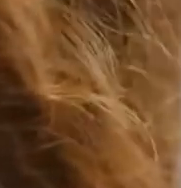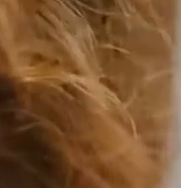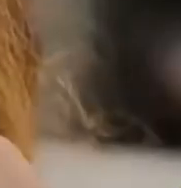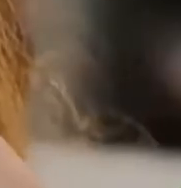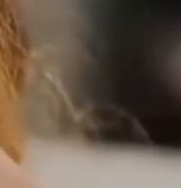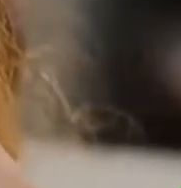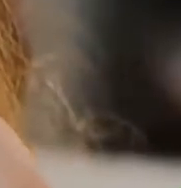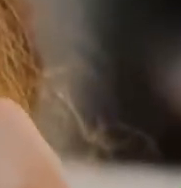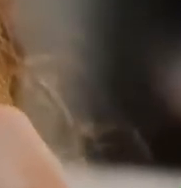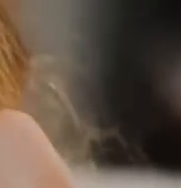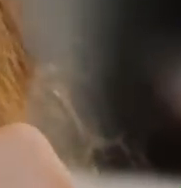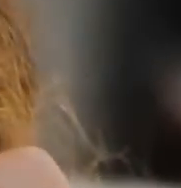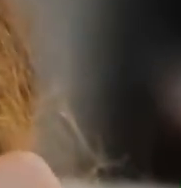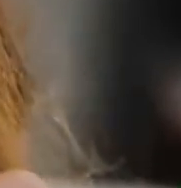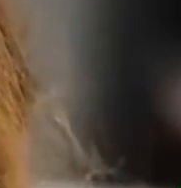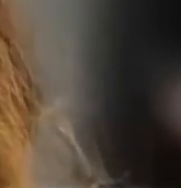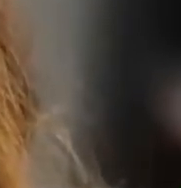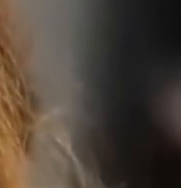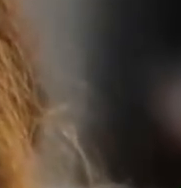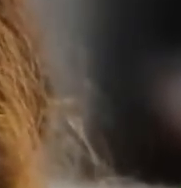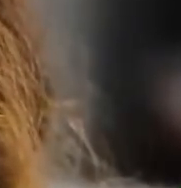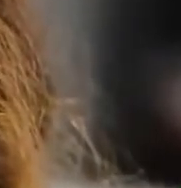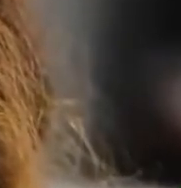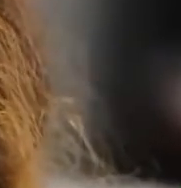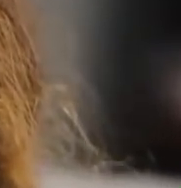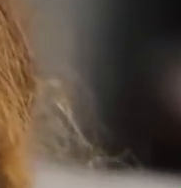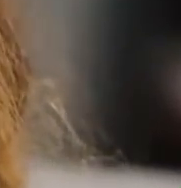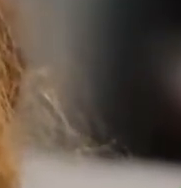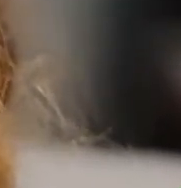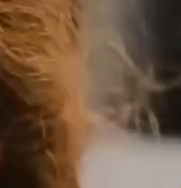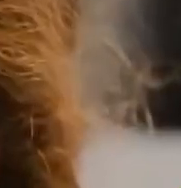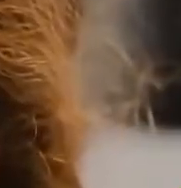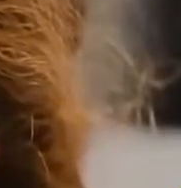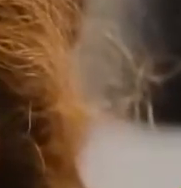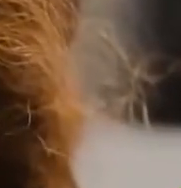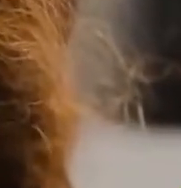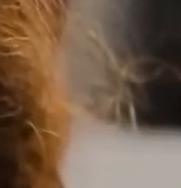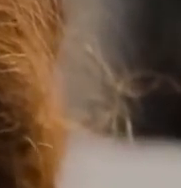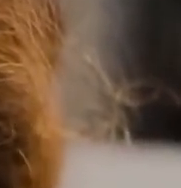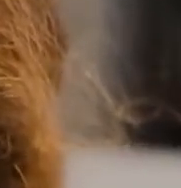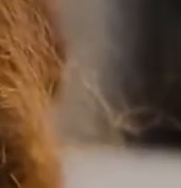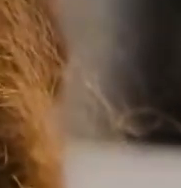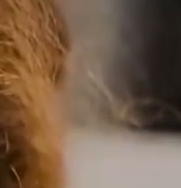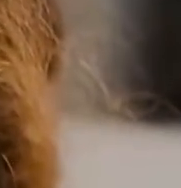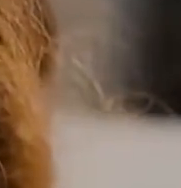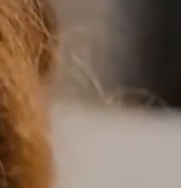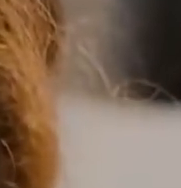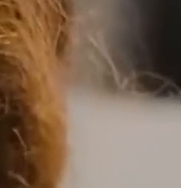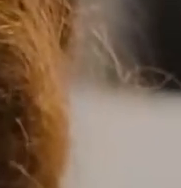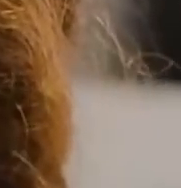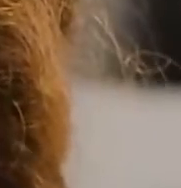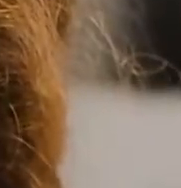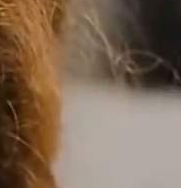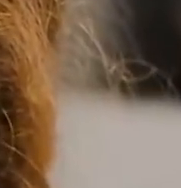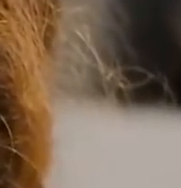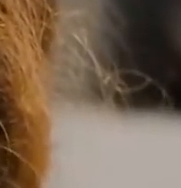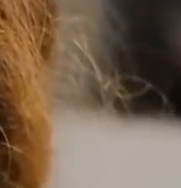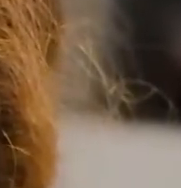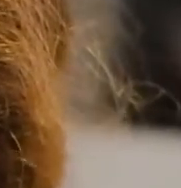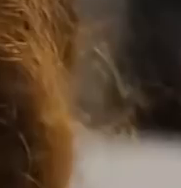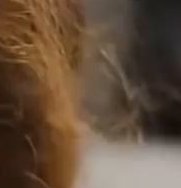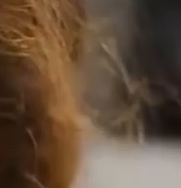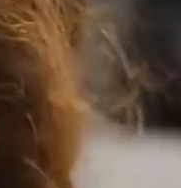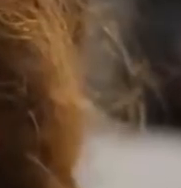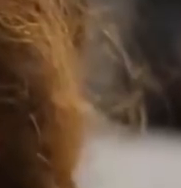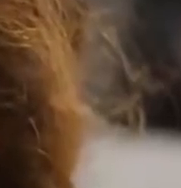warm breath. Keep the mask secured over your nose and mouth. Your nose should be fully covered. If it isn't, then your mask will not